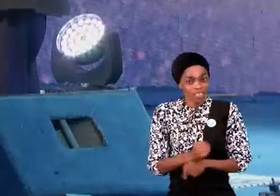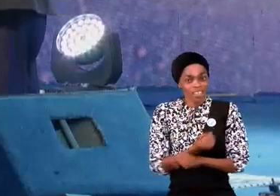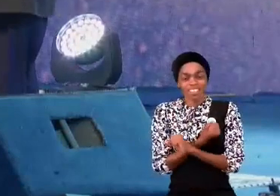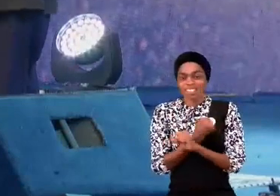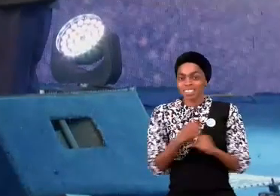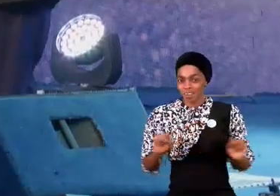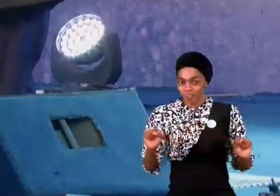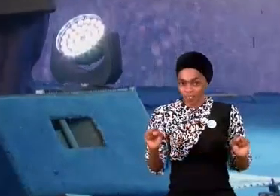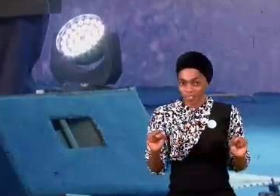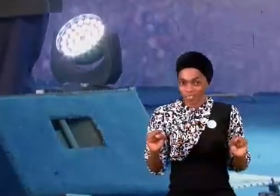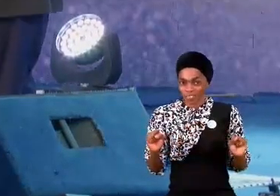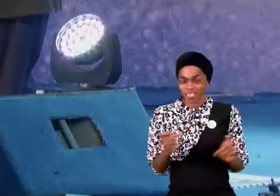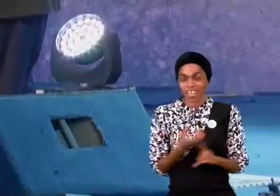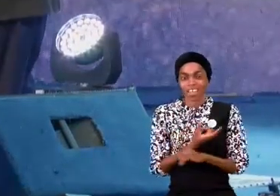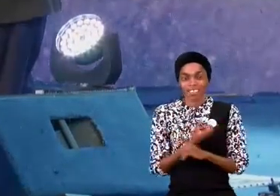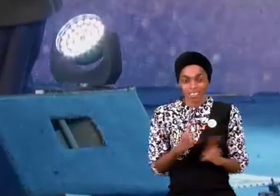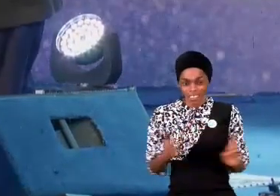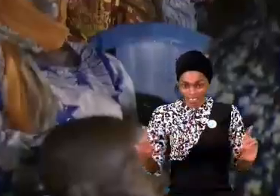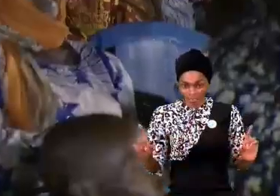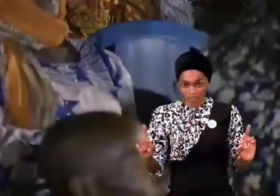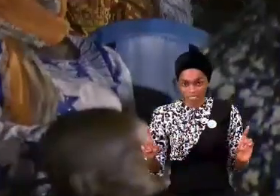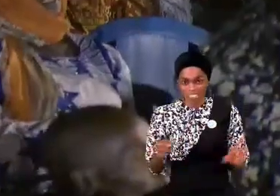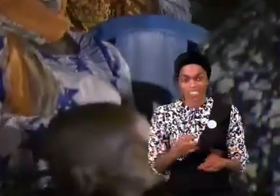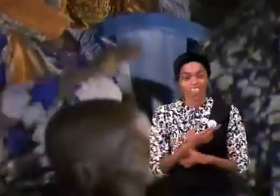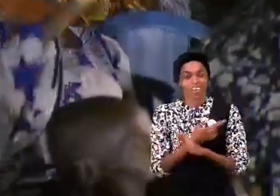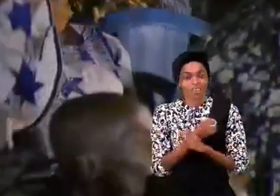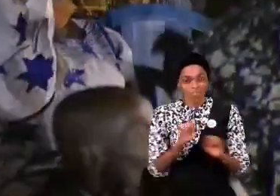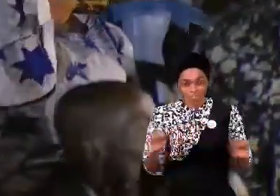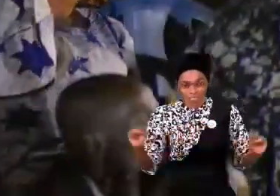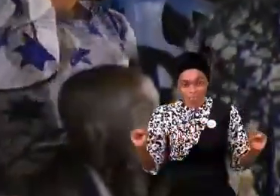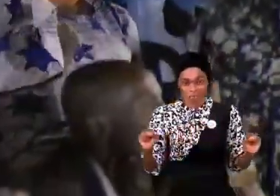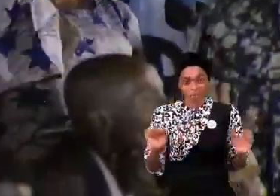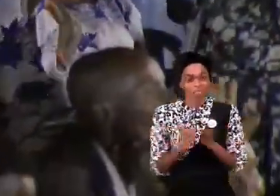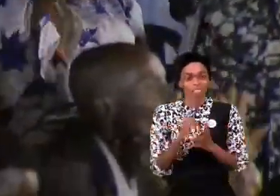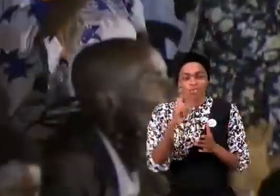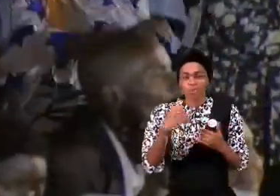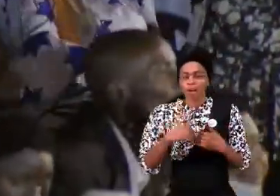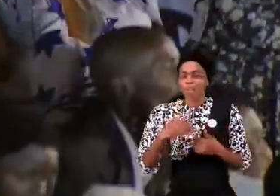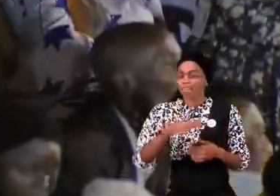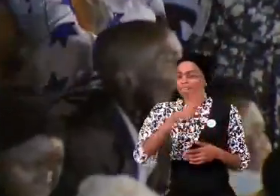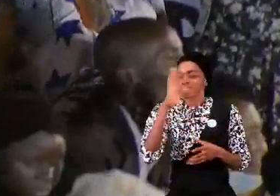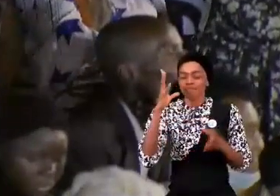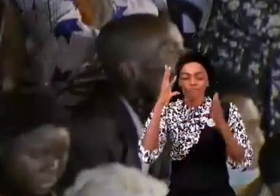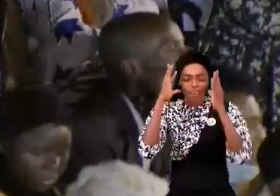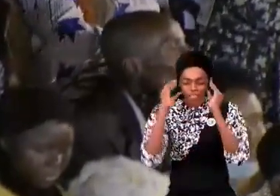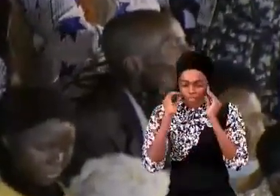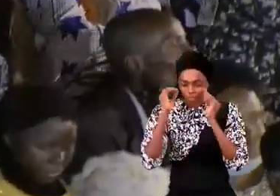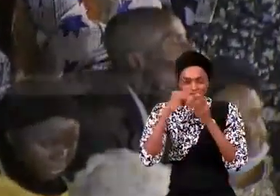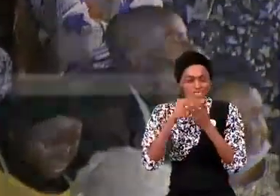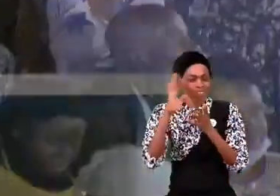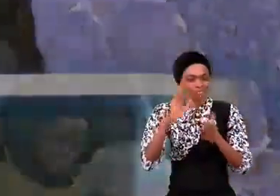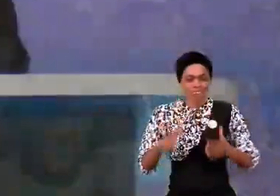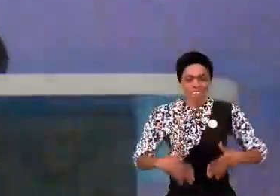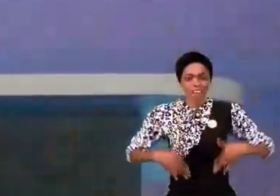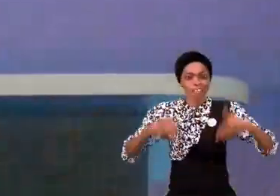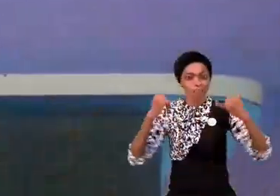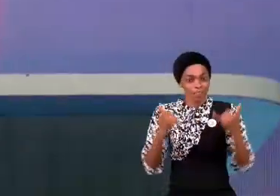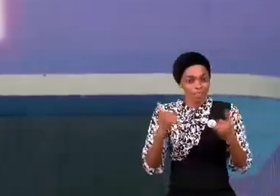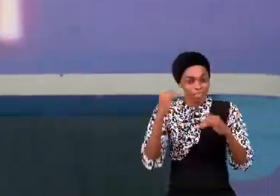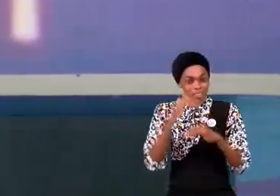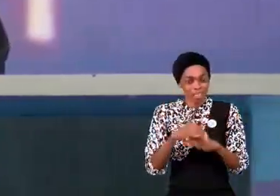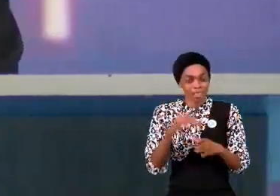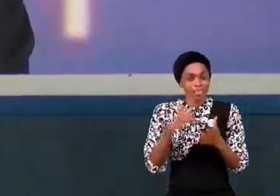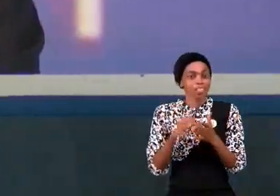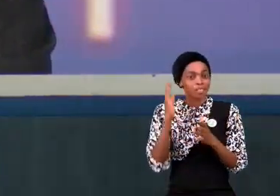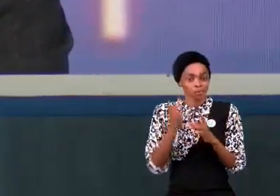life, tonight, it will come to you. Look at number two there. Number two, in the